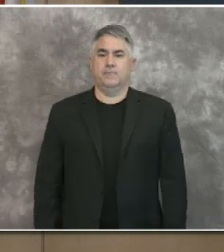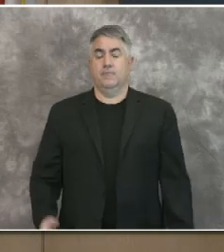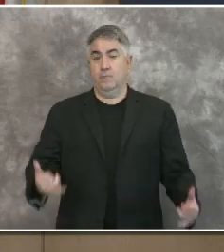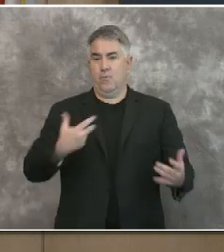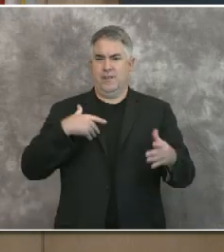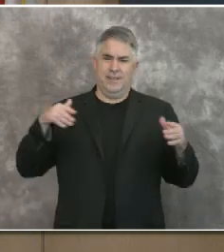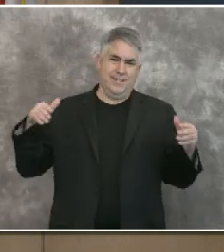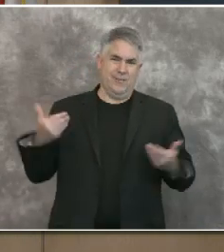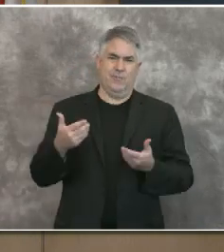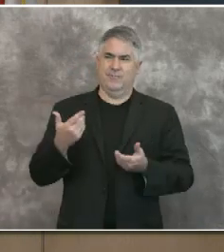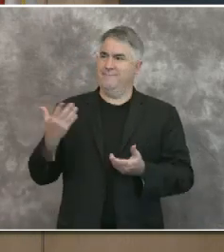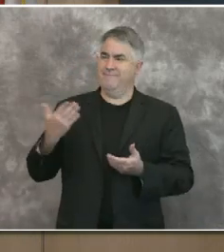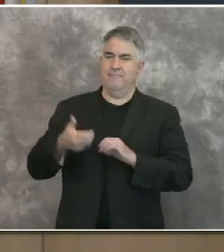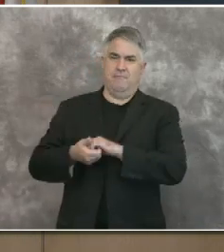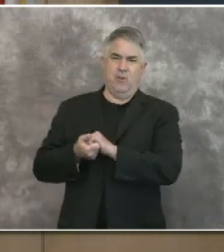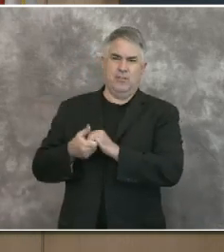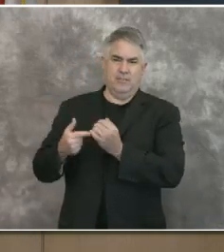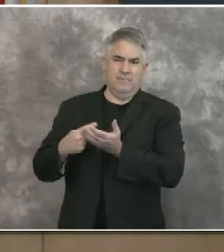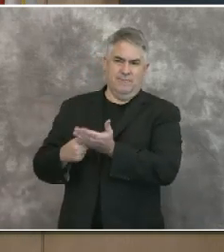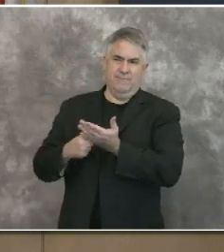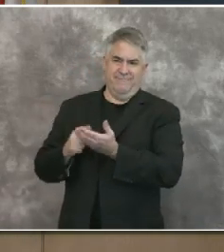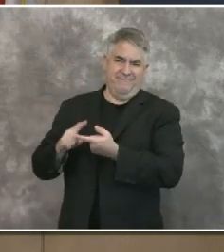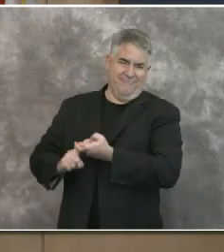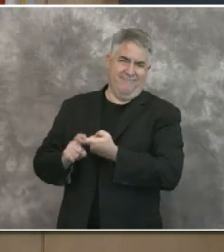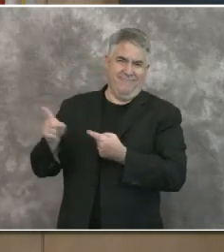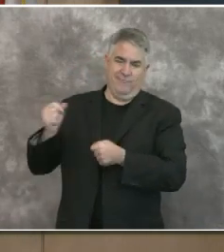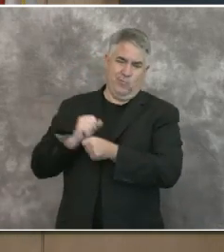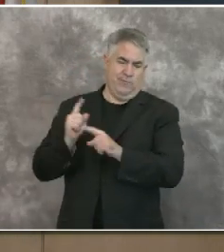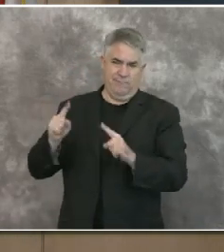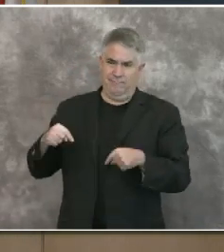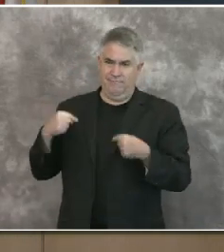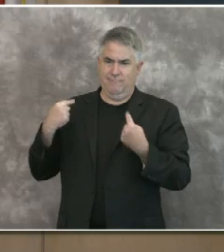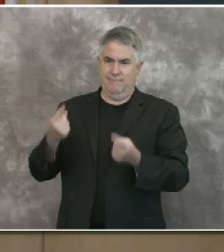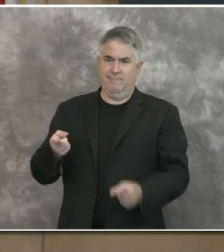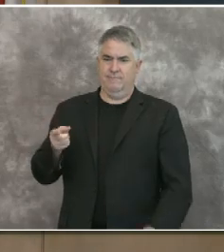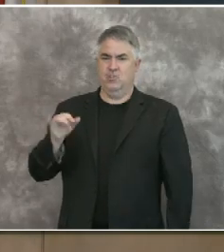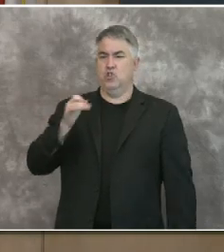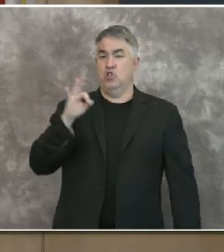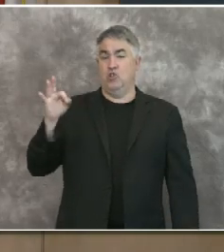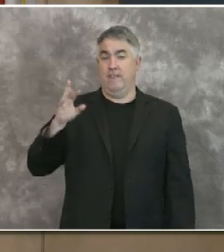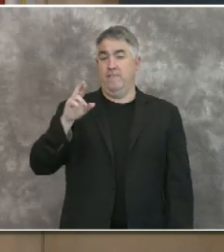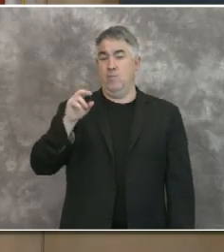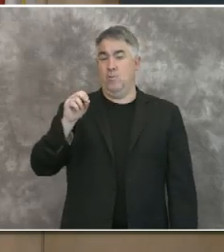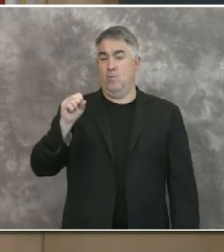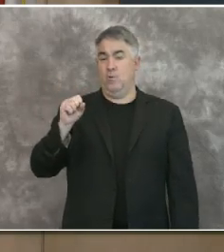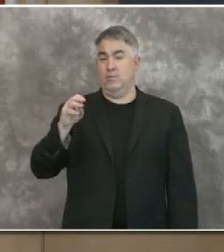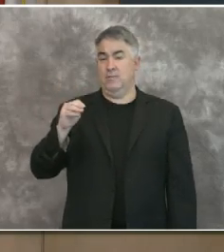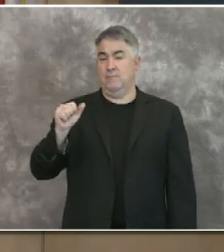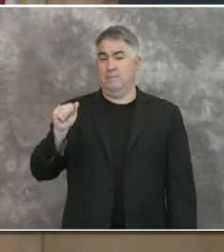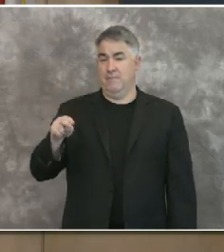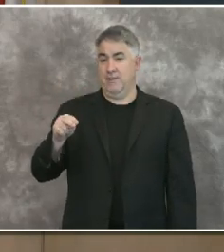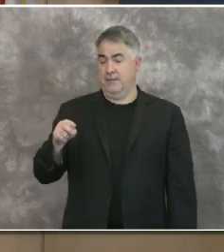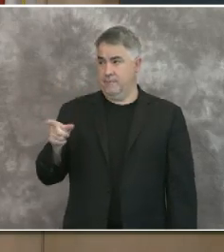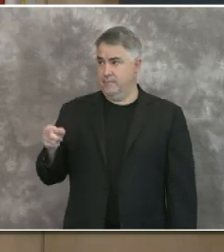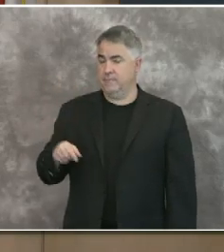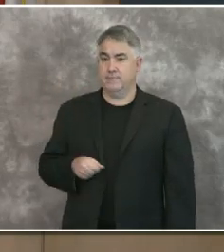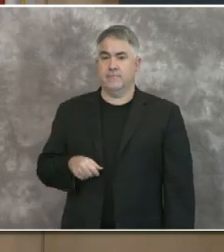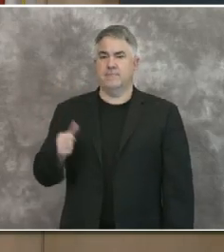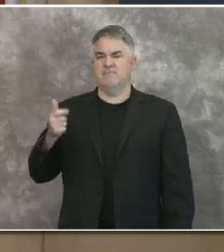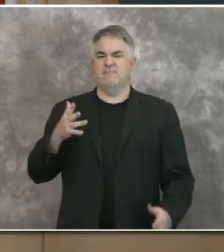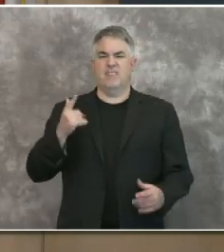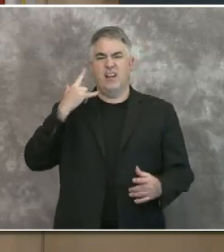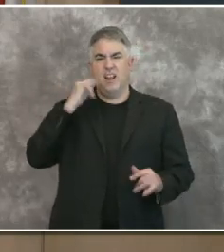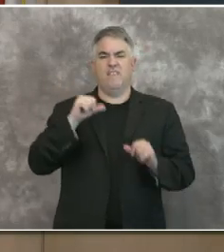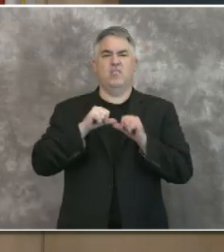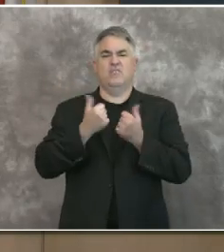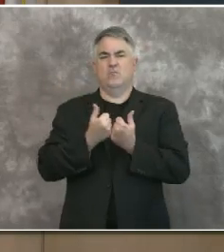partner and friend. We've been working with Jeff Rossman and his entire team at the San Diego chapter, the California Restaurant